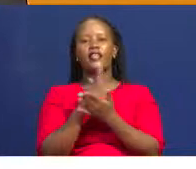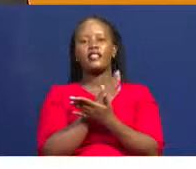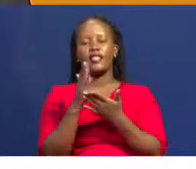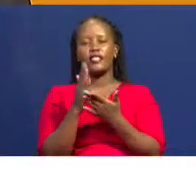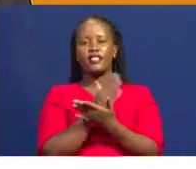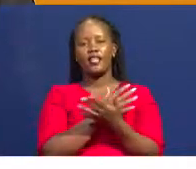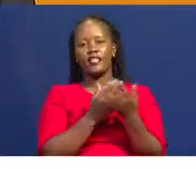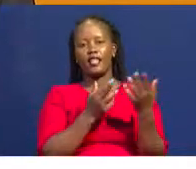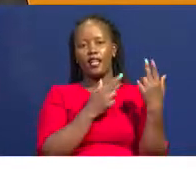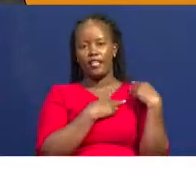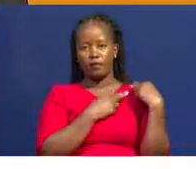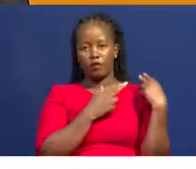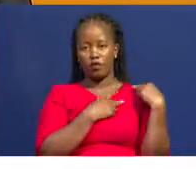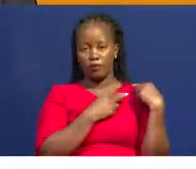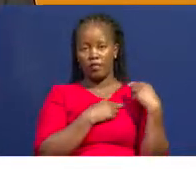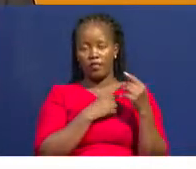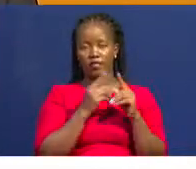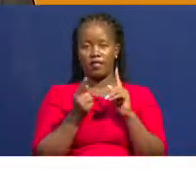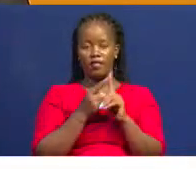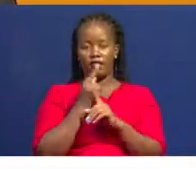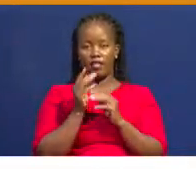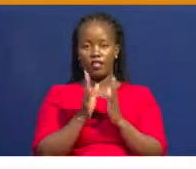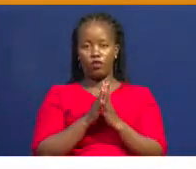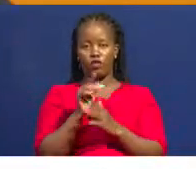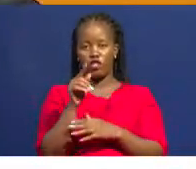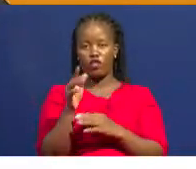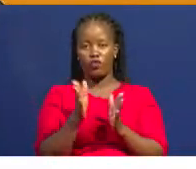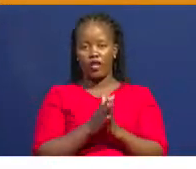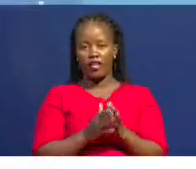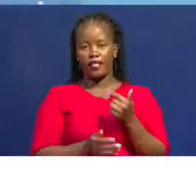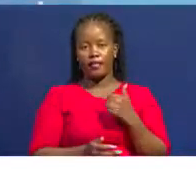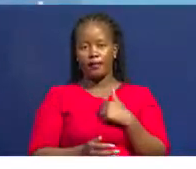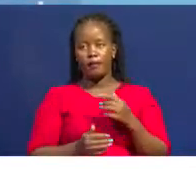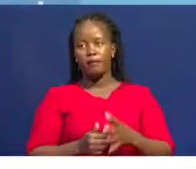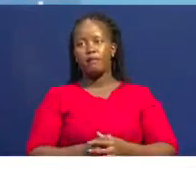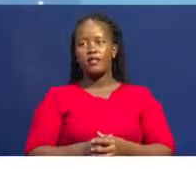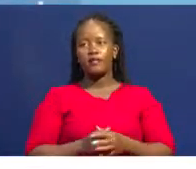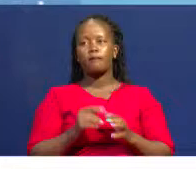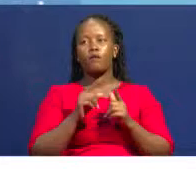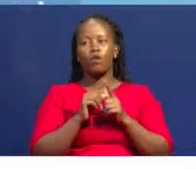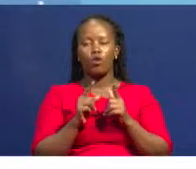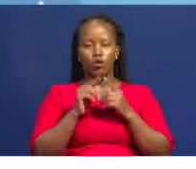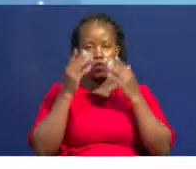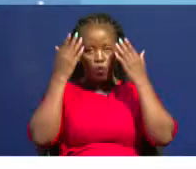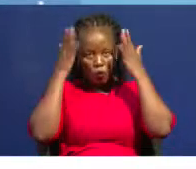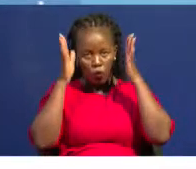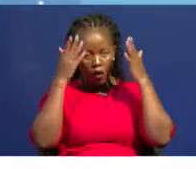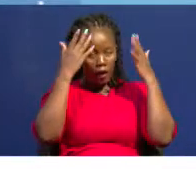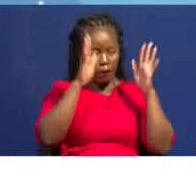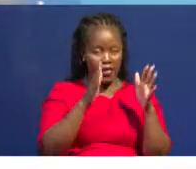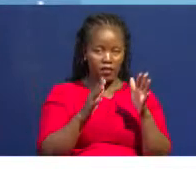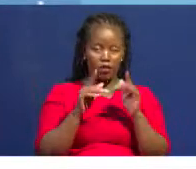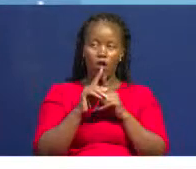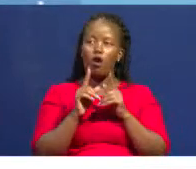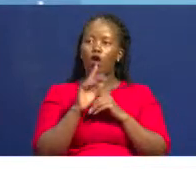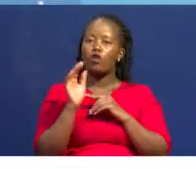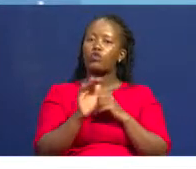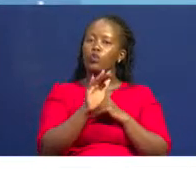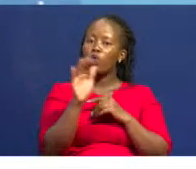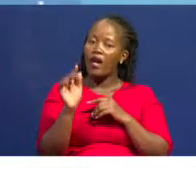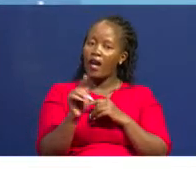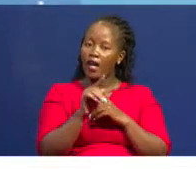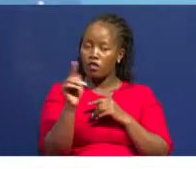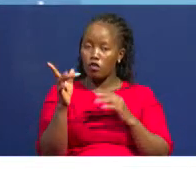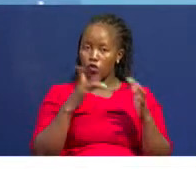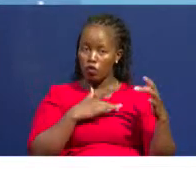responsibility, and it begins with you and me. Indeed, and we're talking about campaigns. I would also urge you to consider